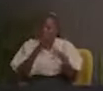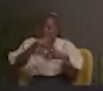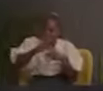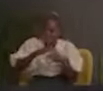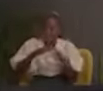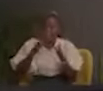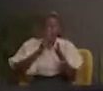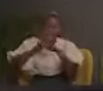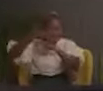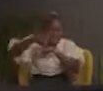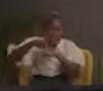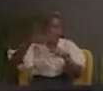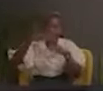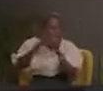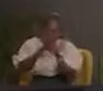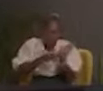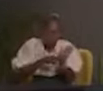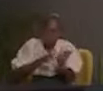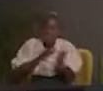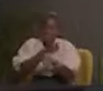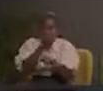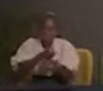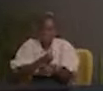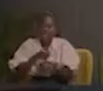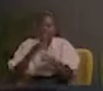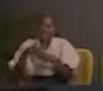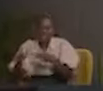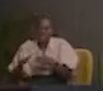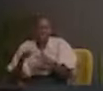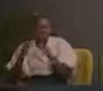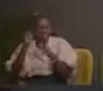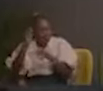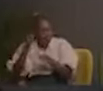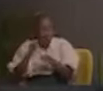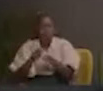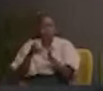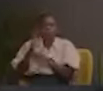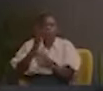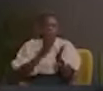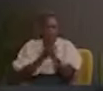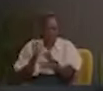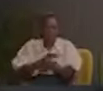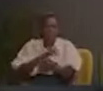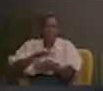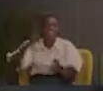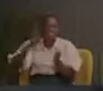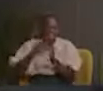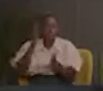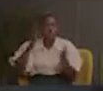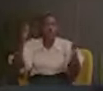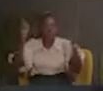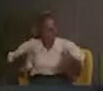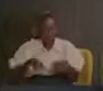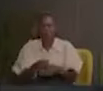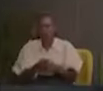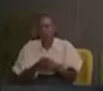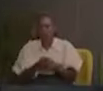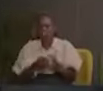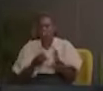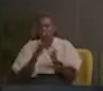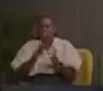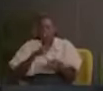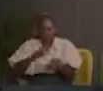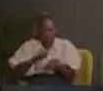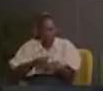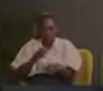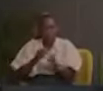the testimonial is in place, I assure you God is faithful and it will come. And can I tell you, is the period of manifesting